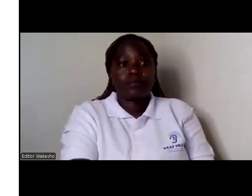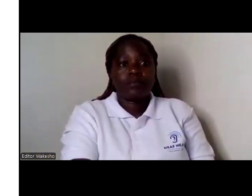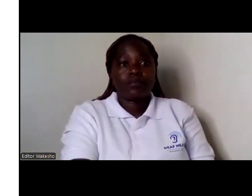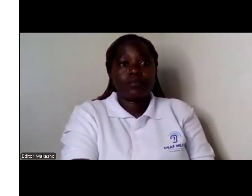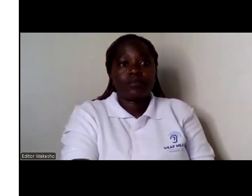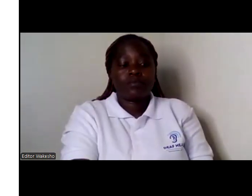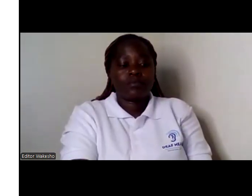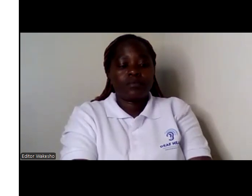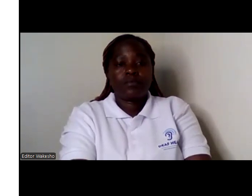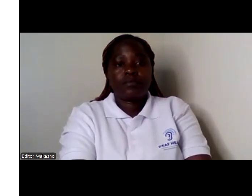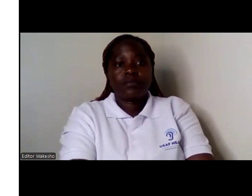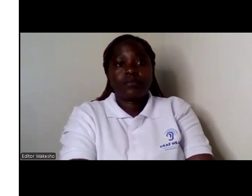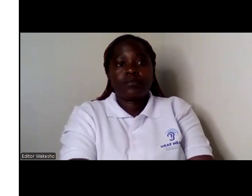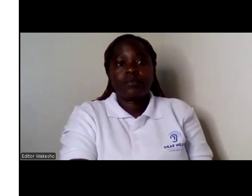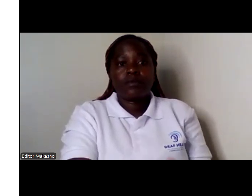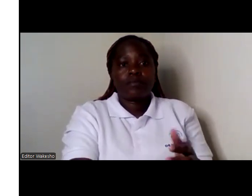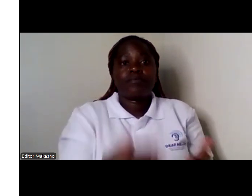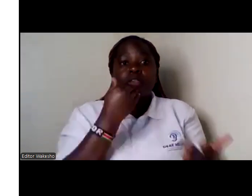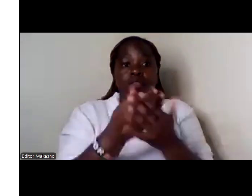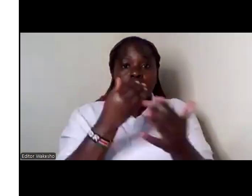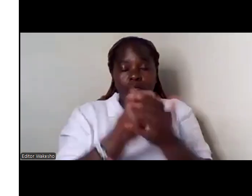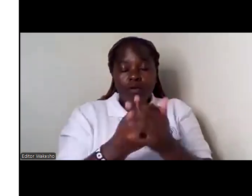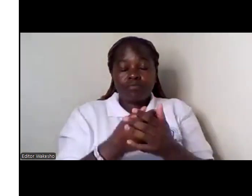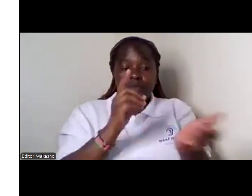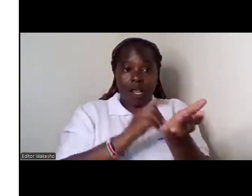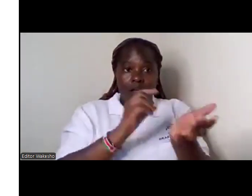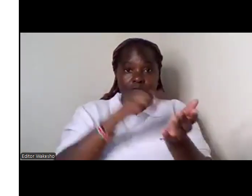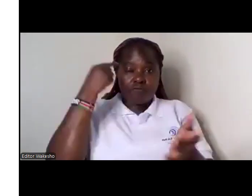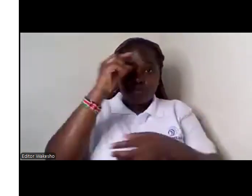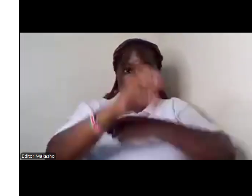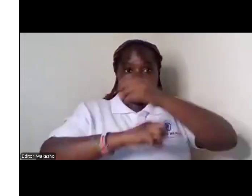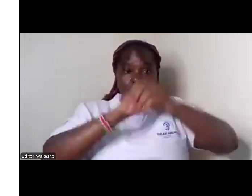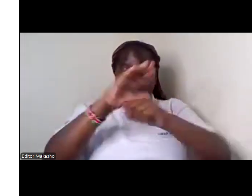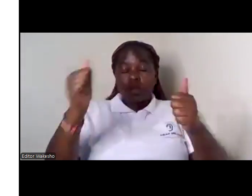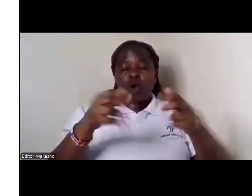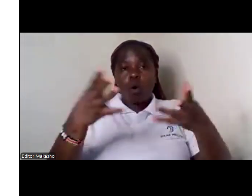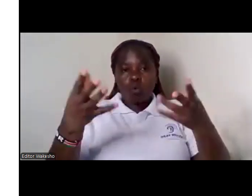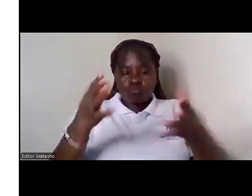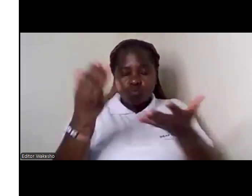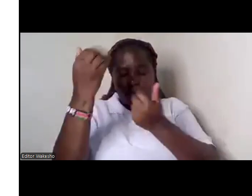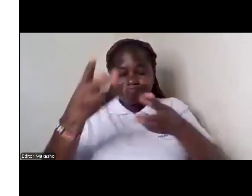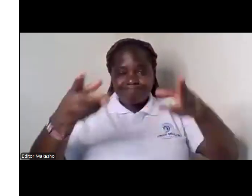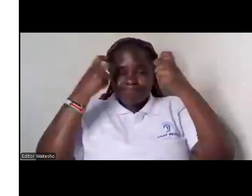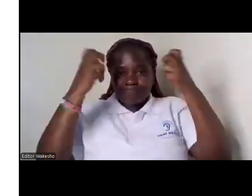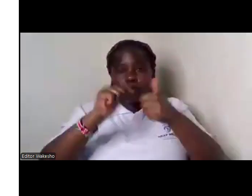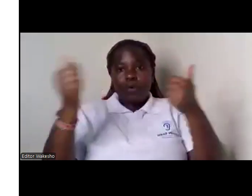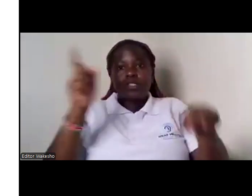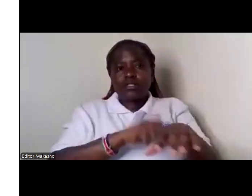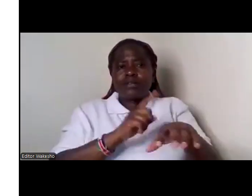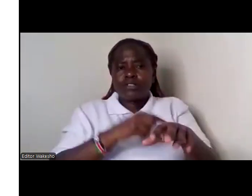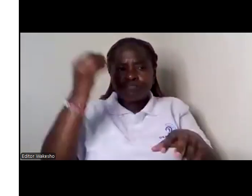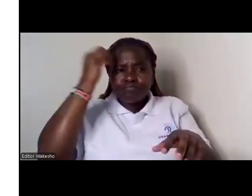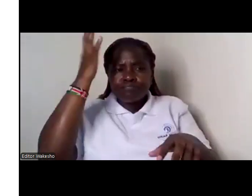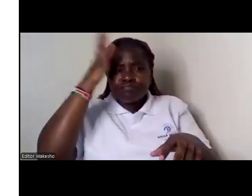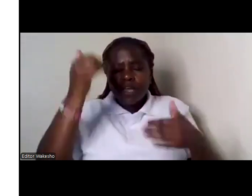Doctor, for the well presentation. I hope we've all learned and we are not the same the way we started. Yeah, so